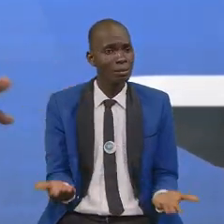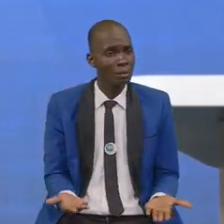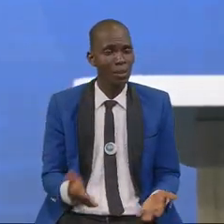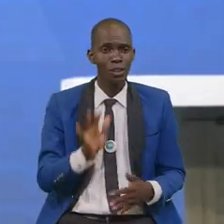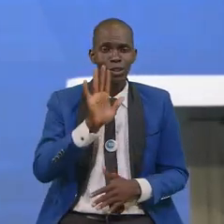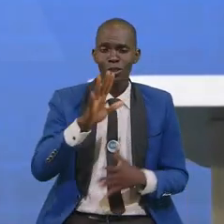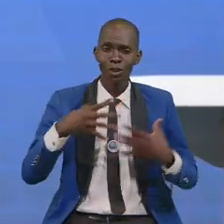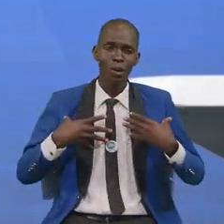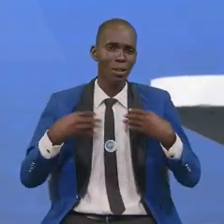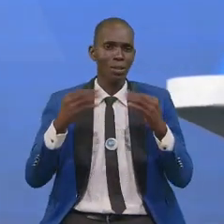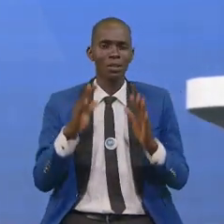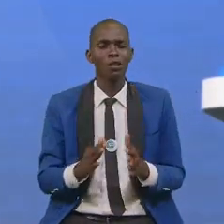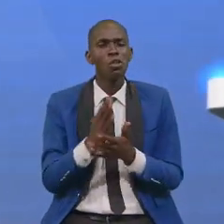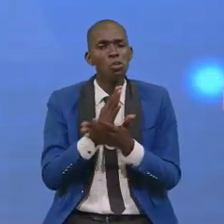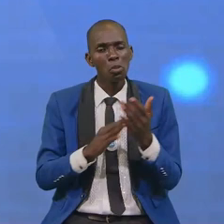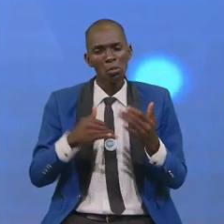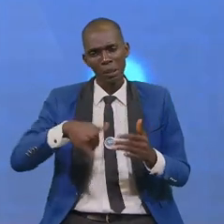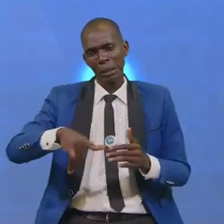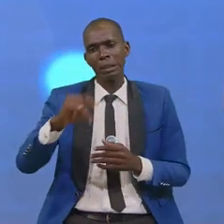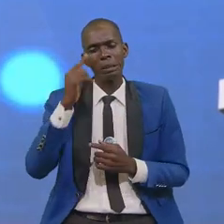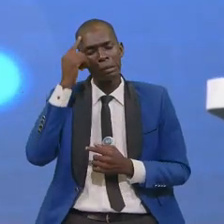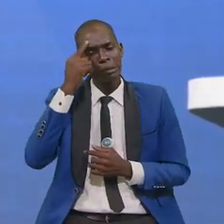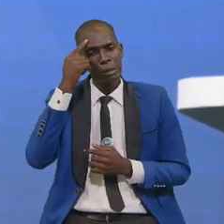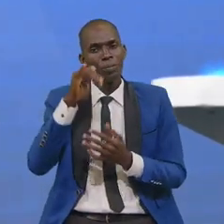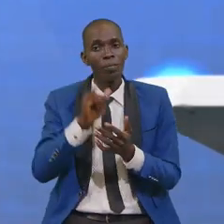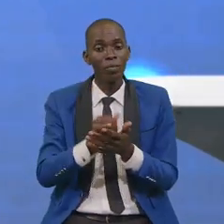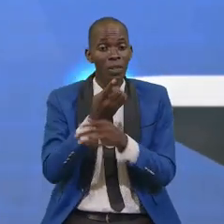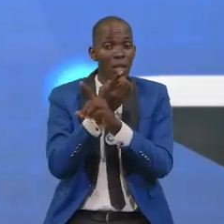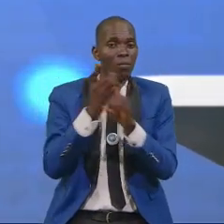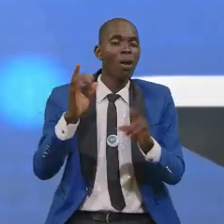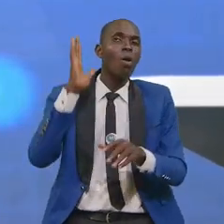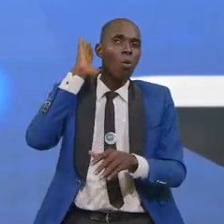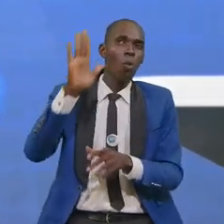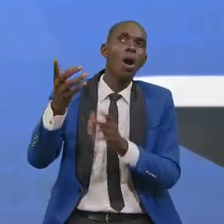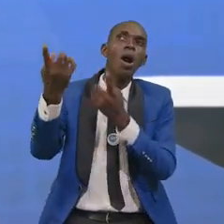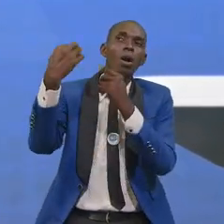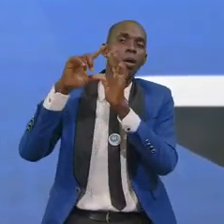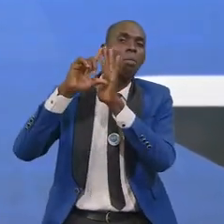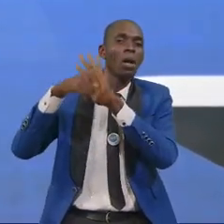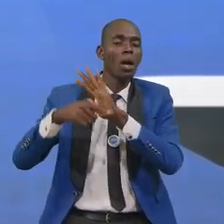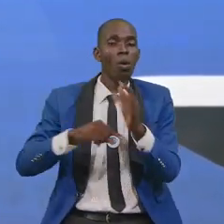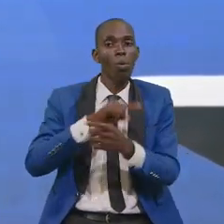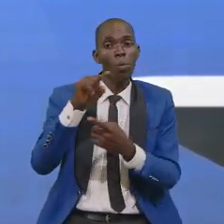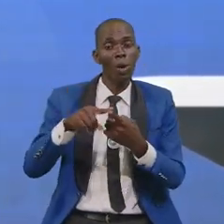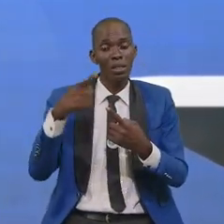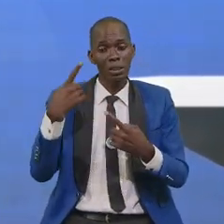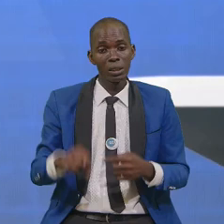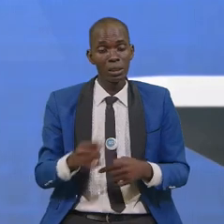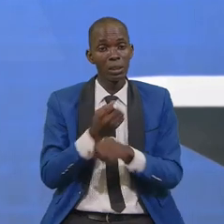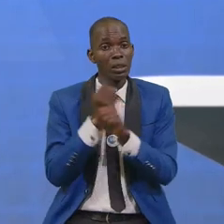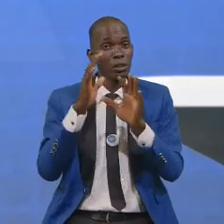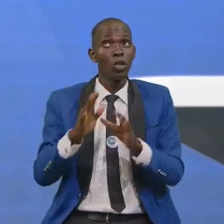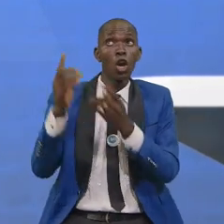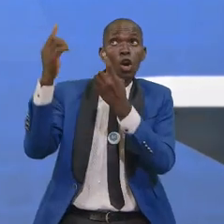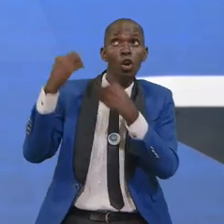Some people are thinking the deliverance will come. And when the Messiah comes, he will show